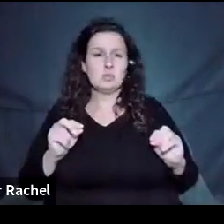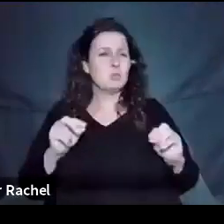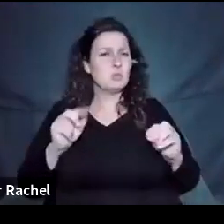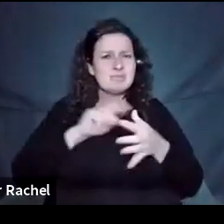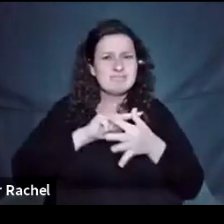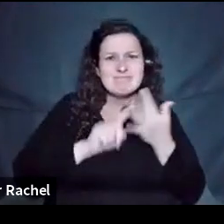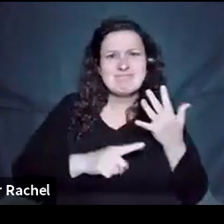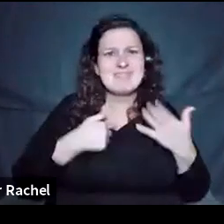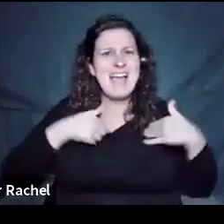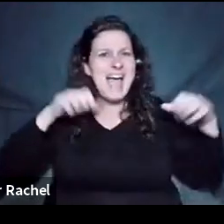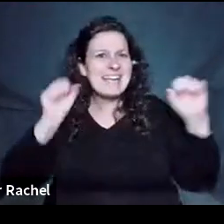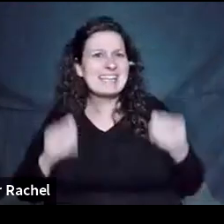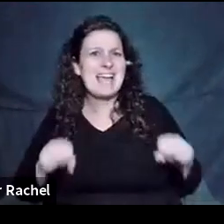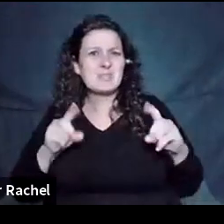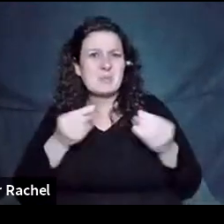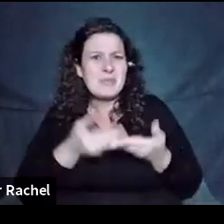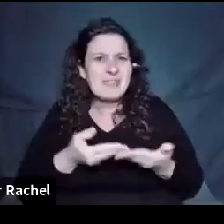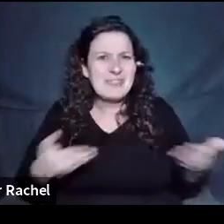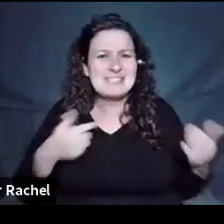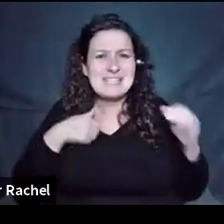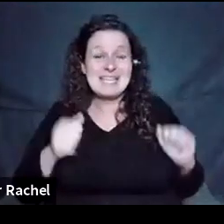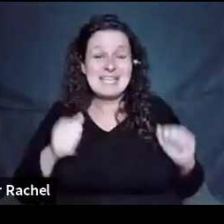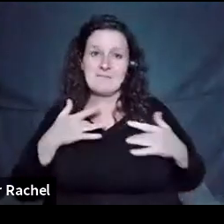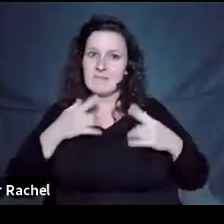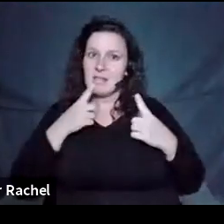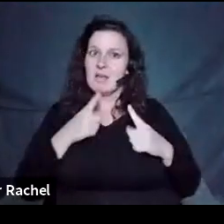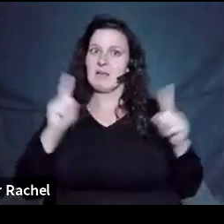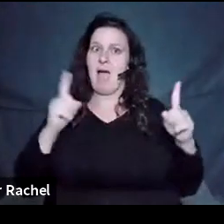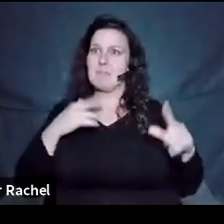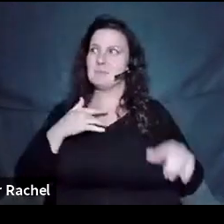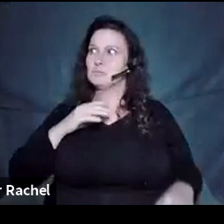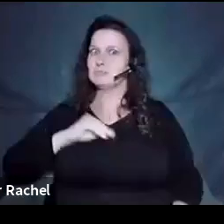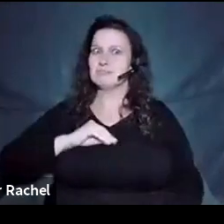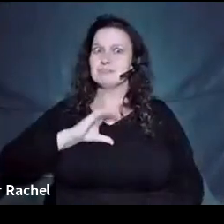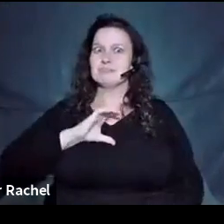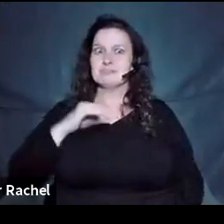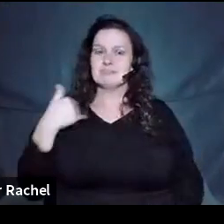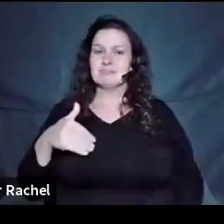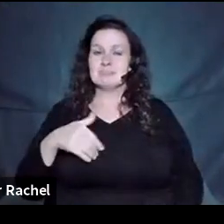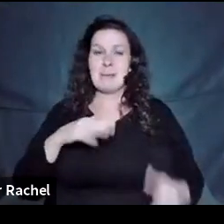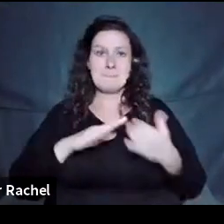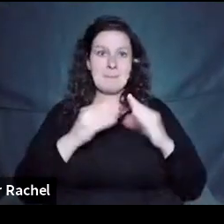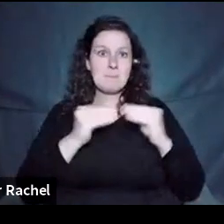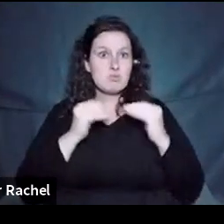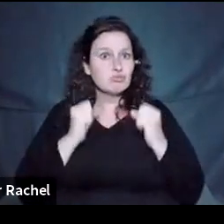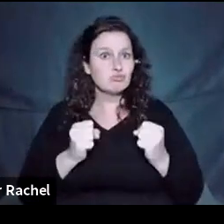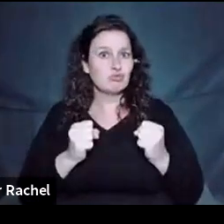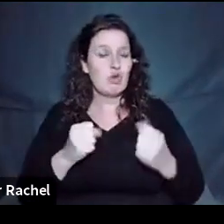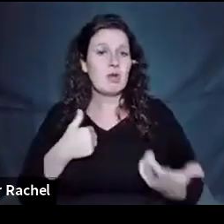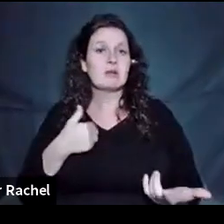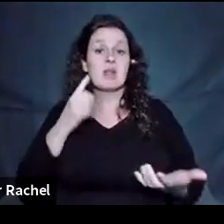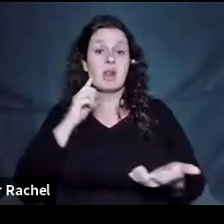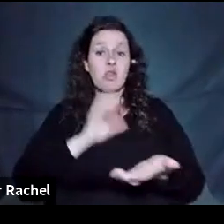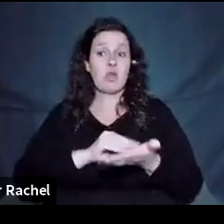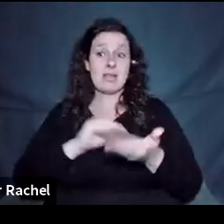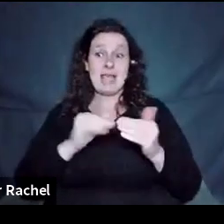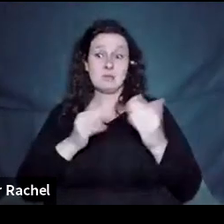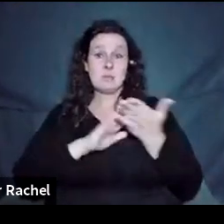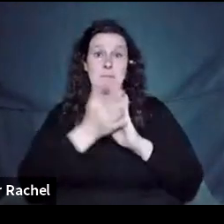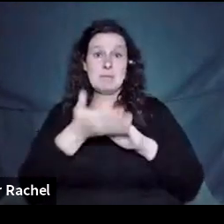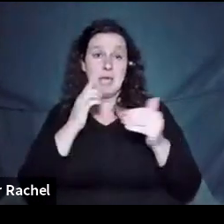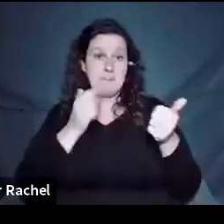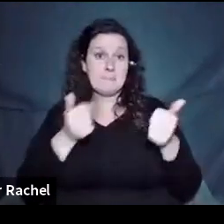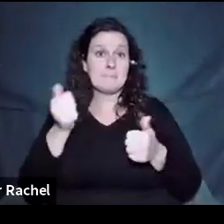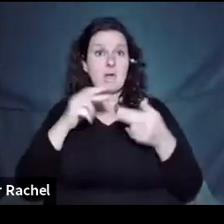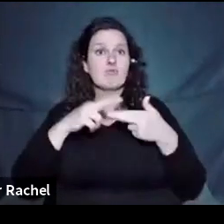sense of accomplishment, and this building of strength, because in the learning of how to become a rope